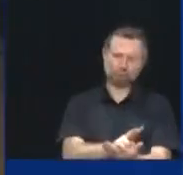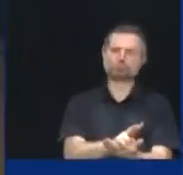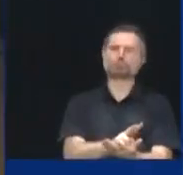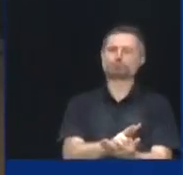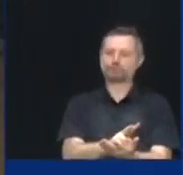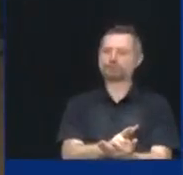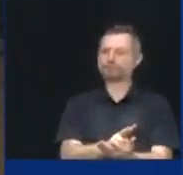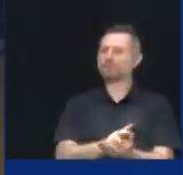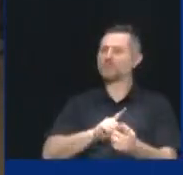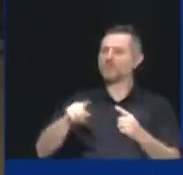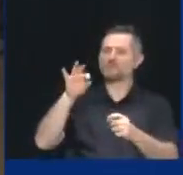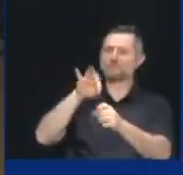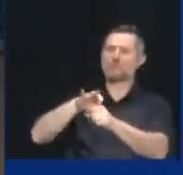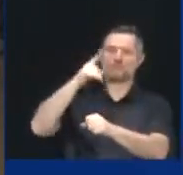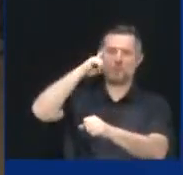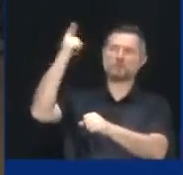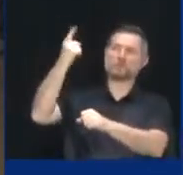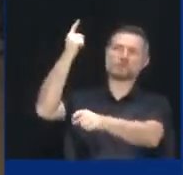to do.